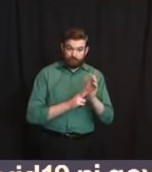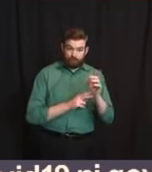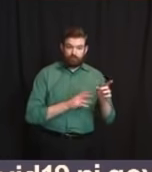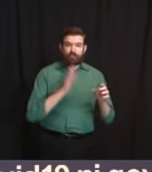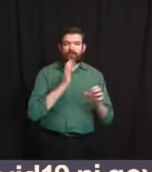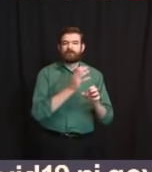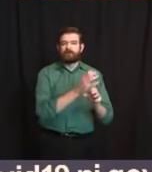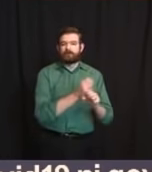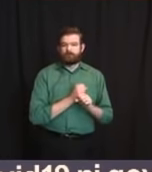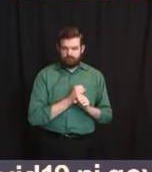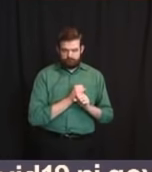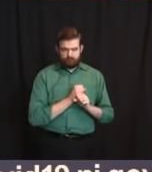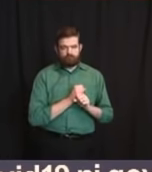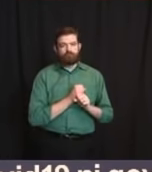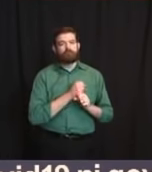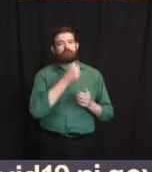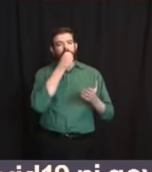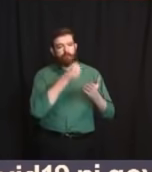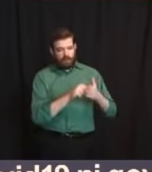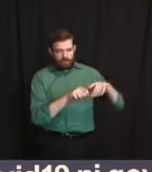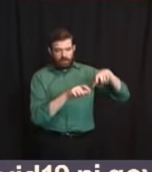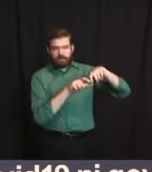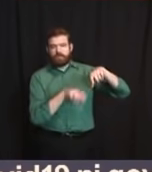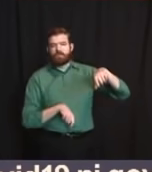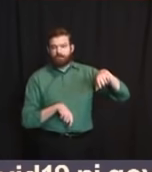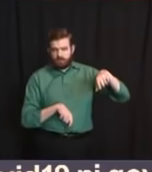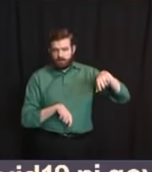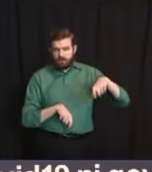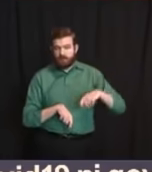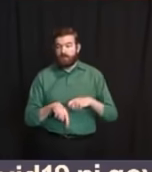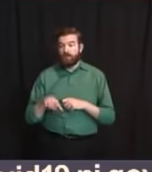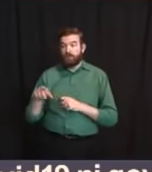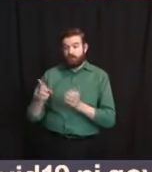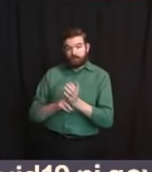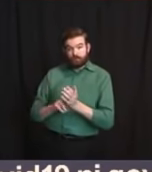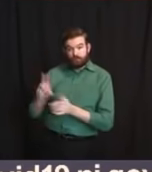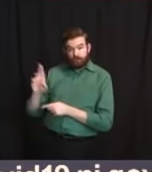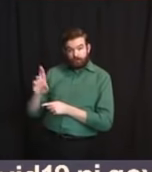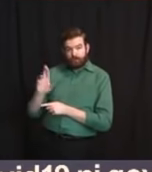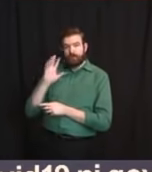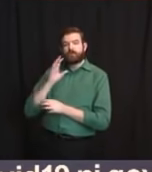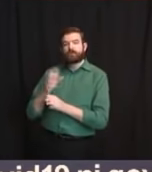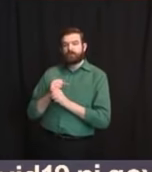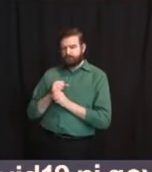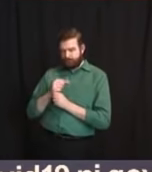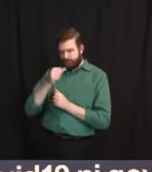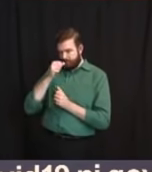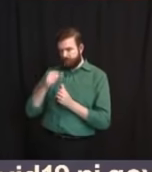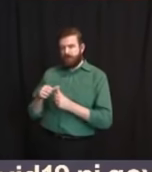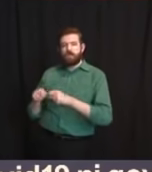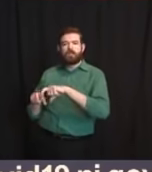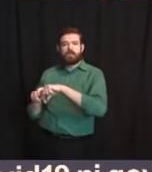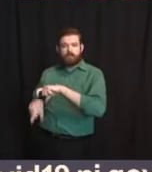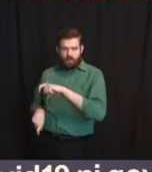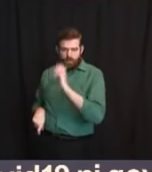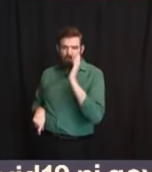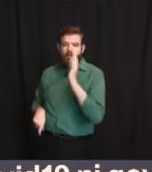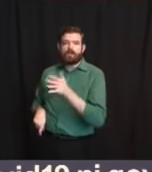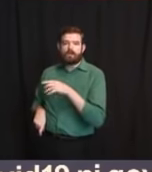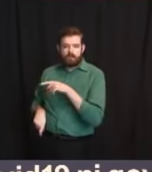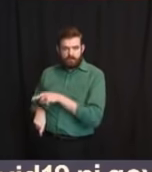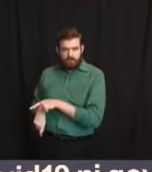ballot. If you're registered as a Republican, you get a mail-in ballot. If you're unaffiliated or you're inactive, you get an